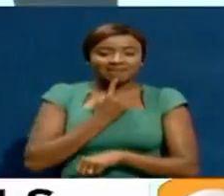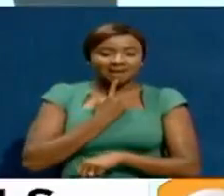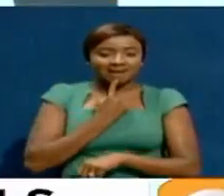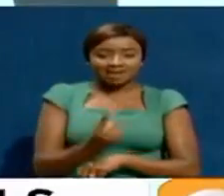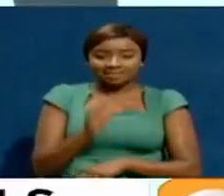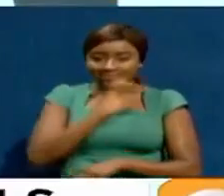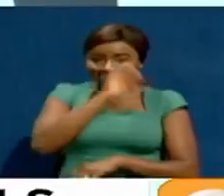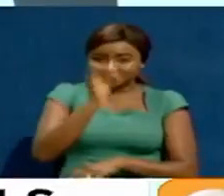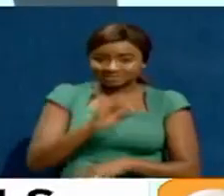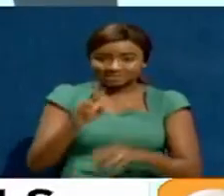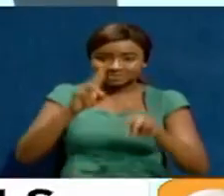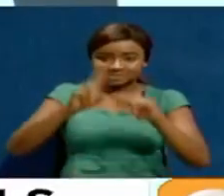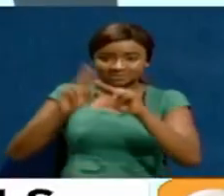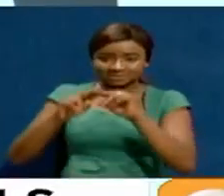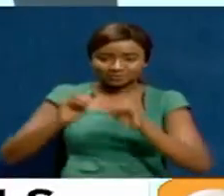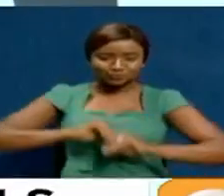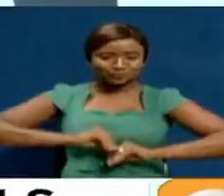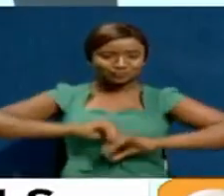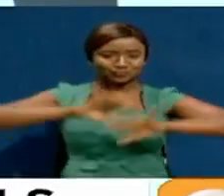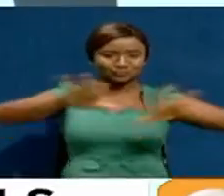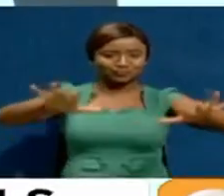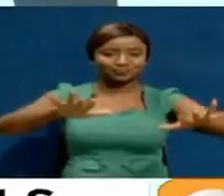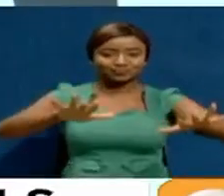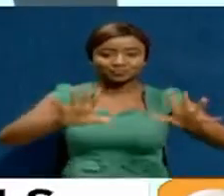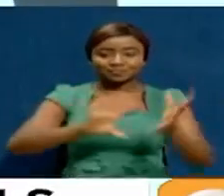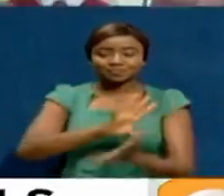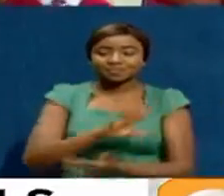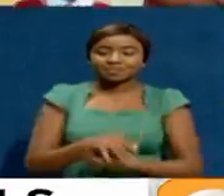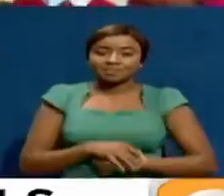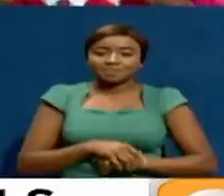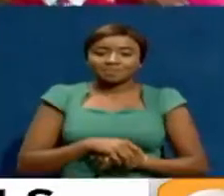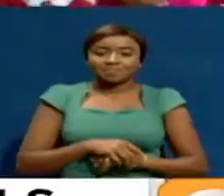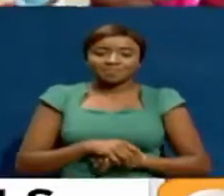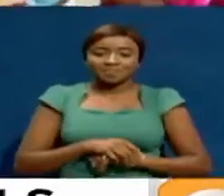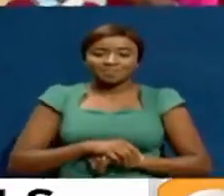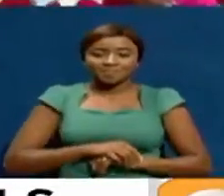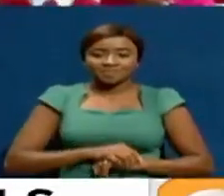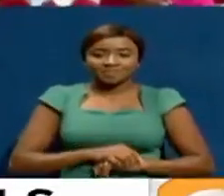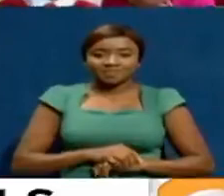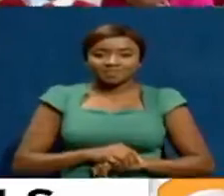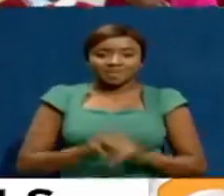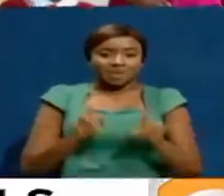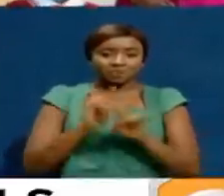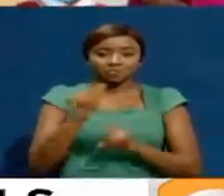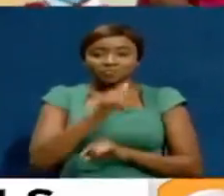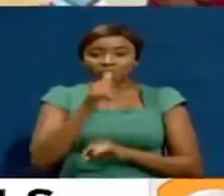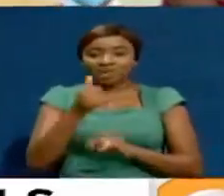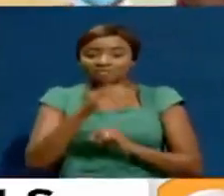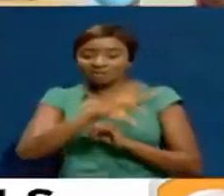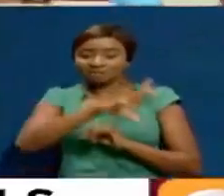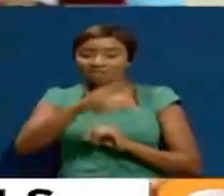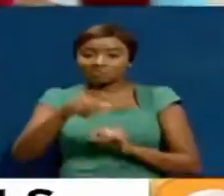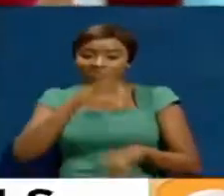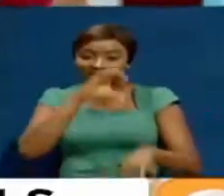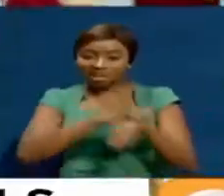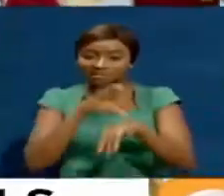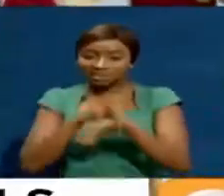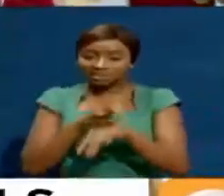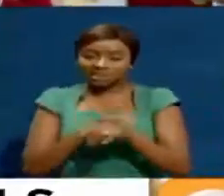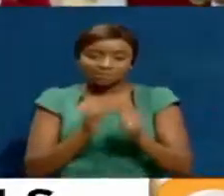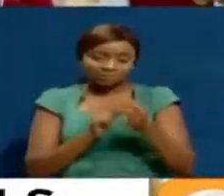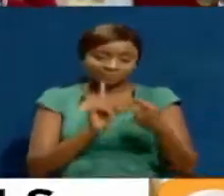distribution under the under 1.9 billion shillings economic stimulus plan. Other top performing counties in desk distributions